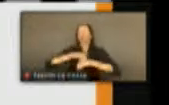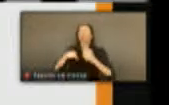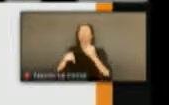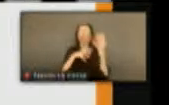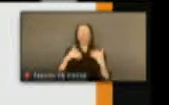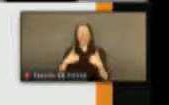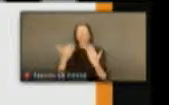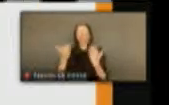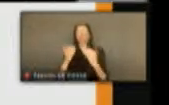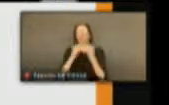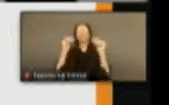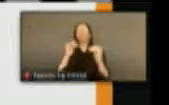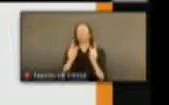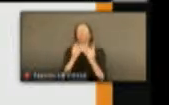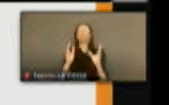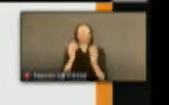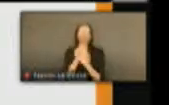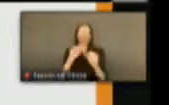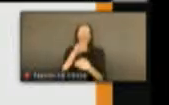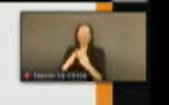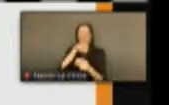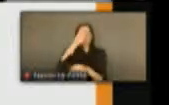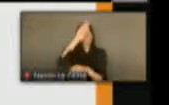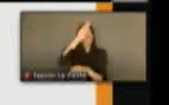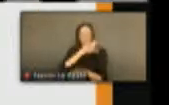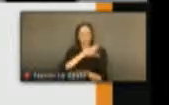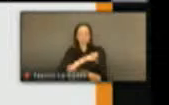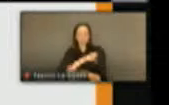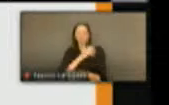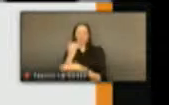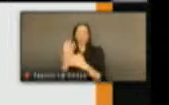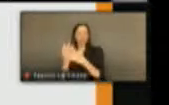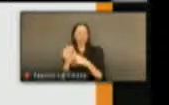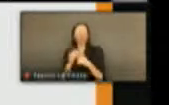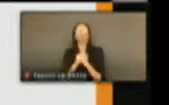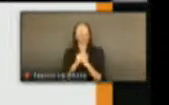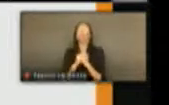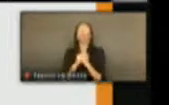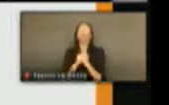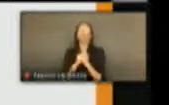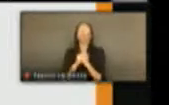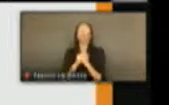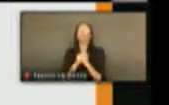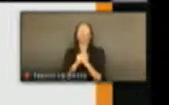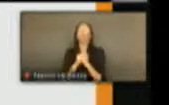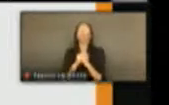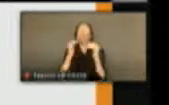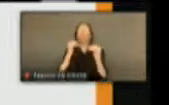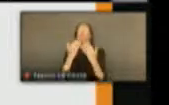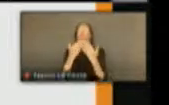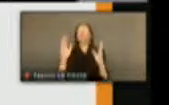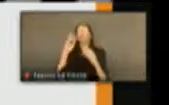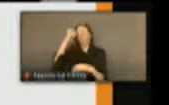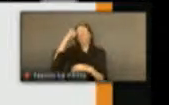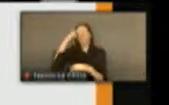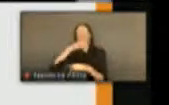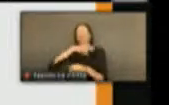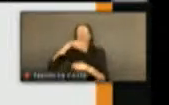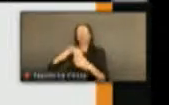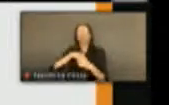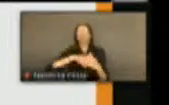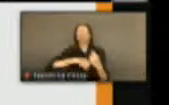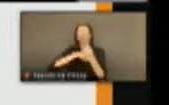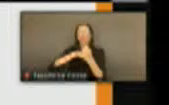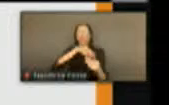fire, and corrections. General government includes supporting departments such as elections, information